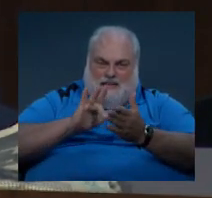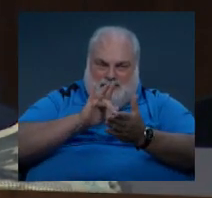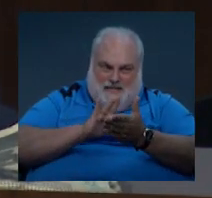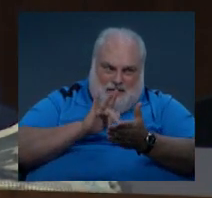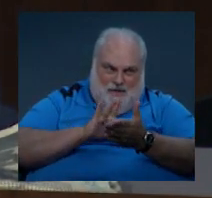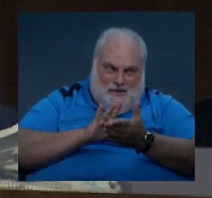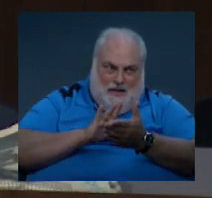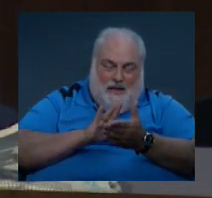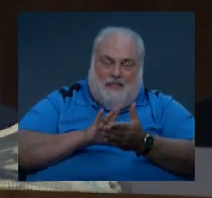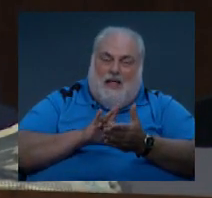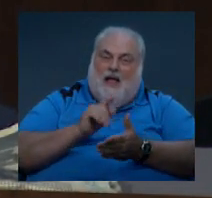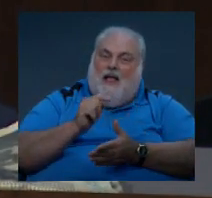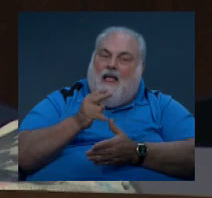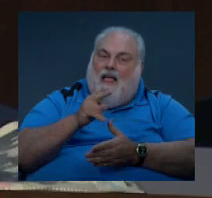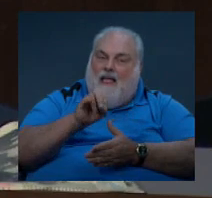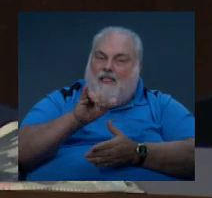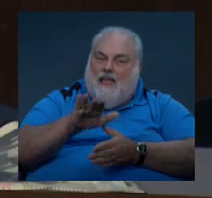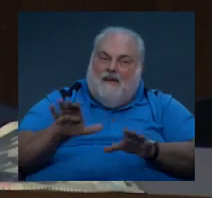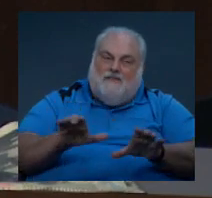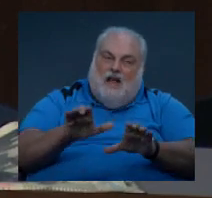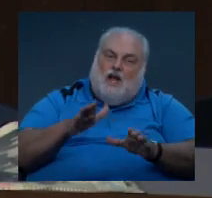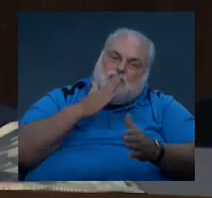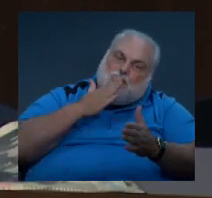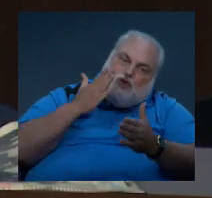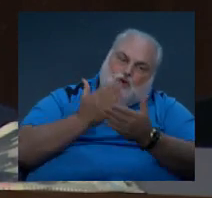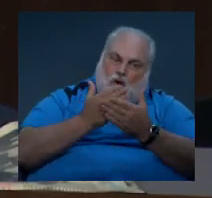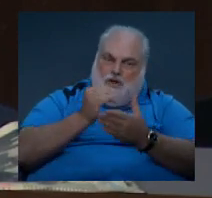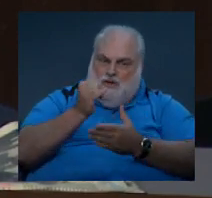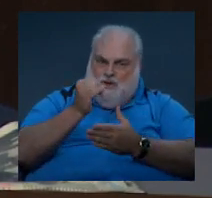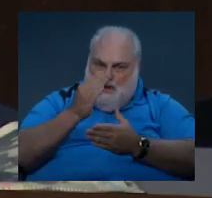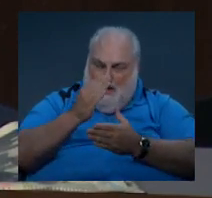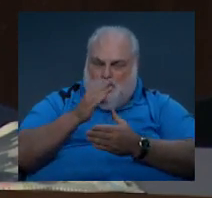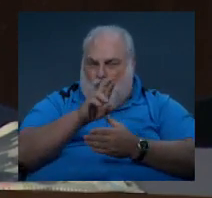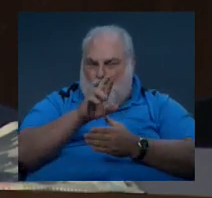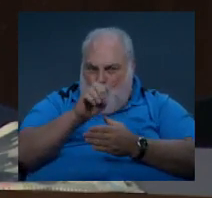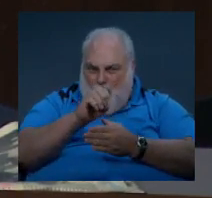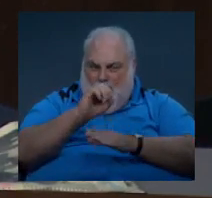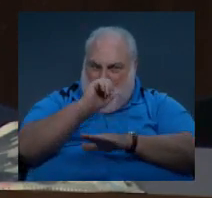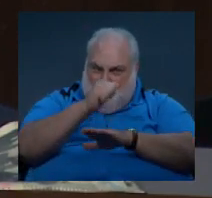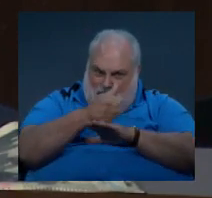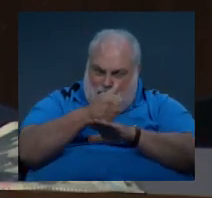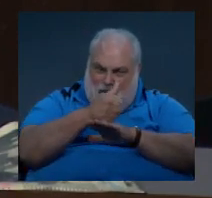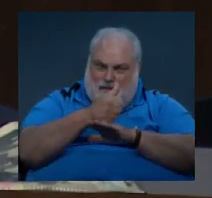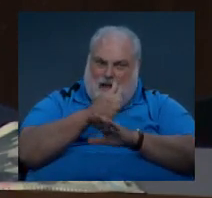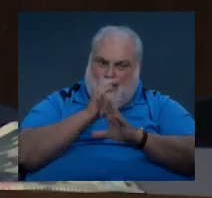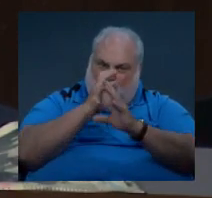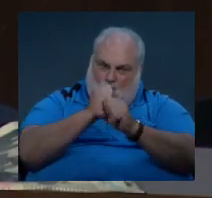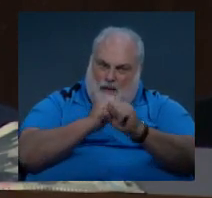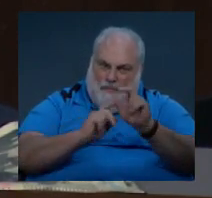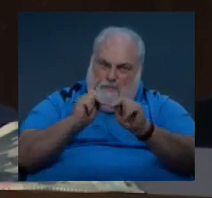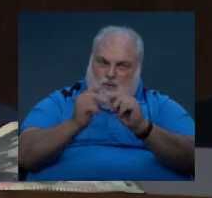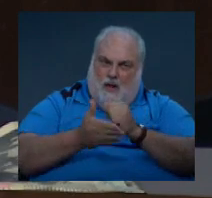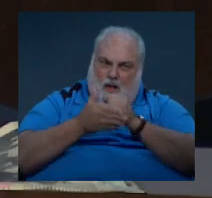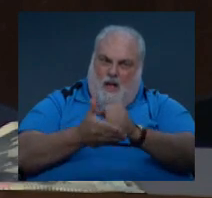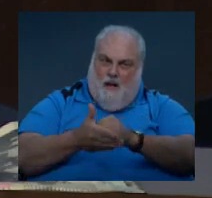that area, and I think they've done a good job of trying to reinvest and attract people to that area and help us improve certain parts of our community